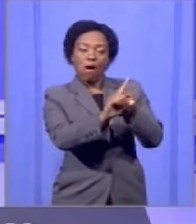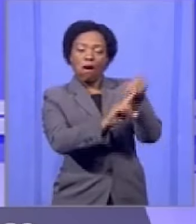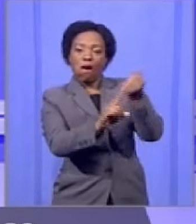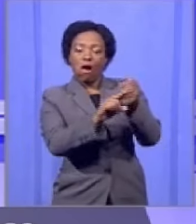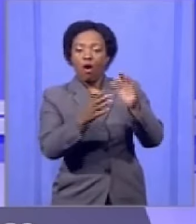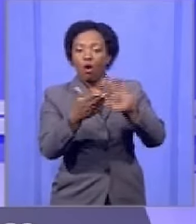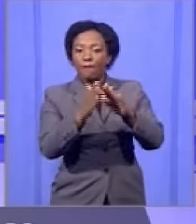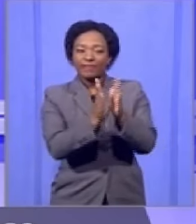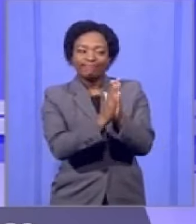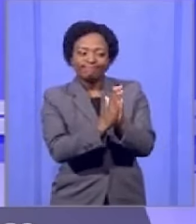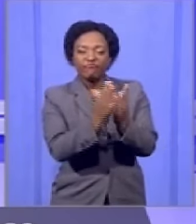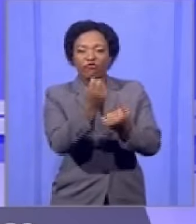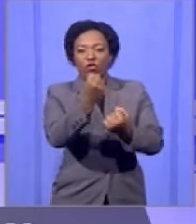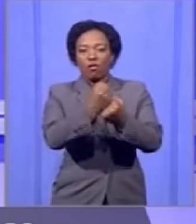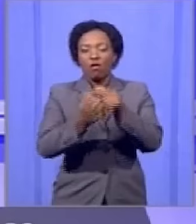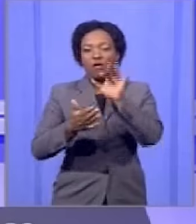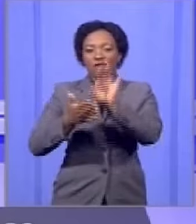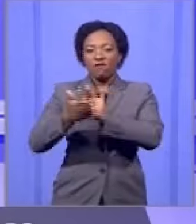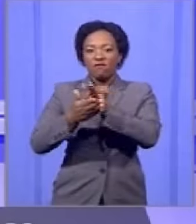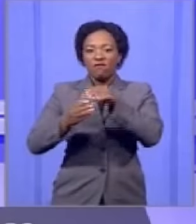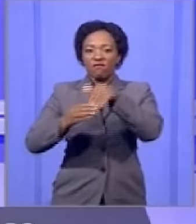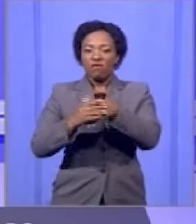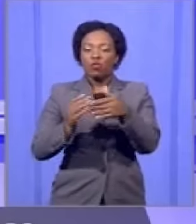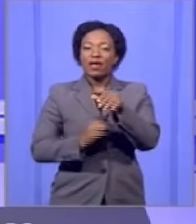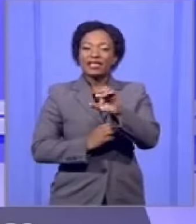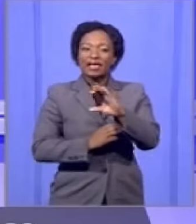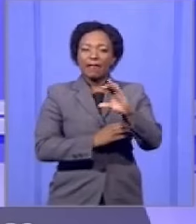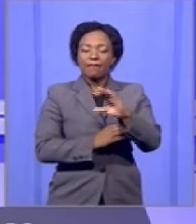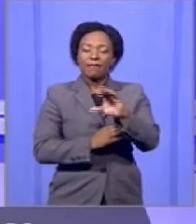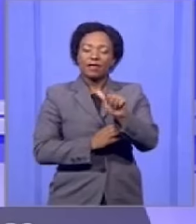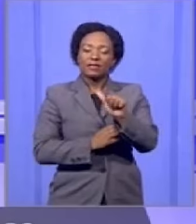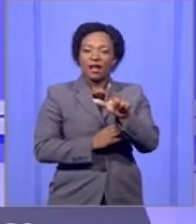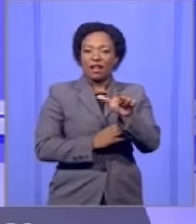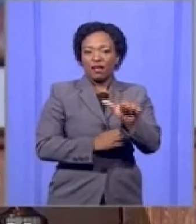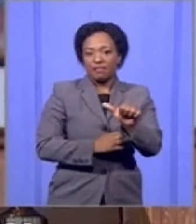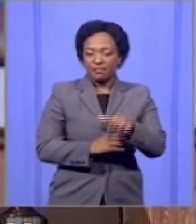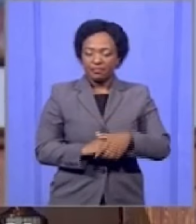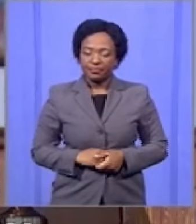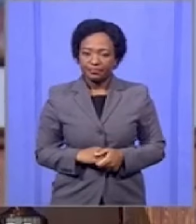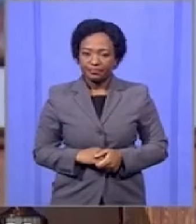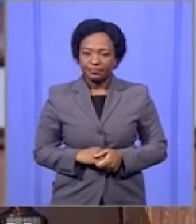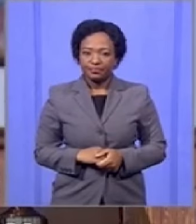ya St. George's Faith Mission kwa Qala kwa Eastern Cape.